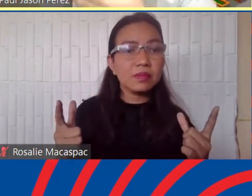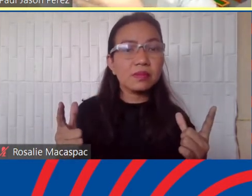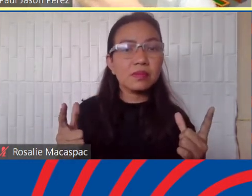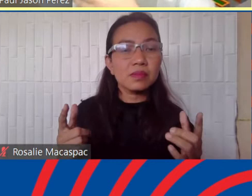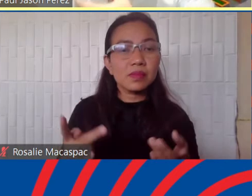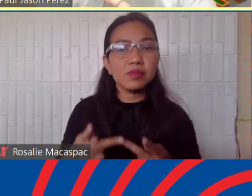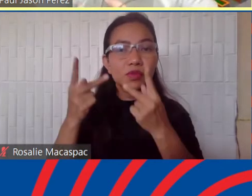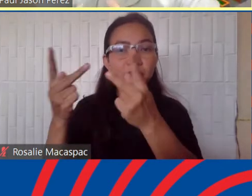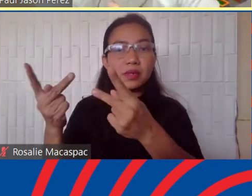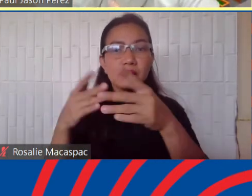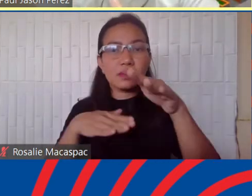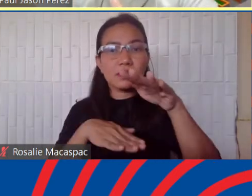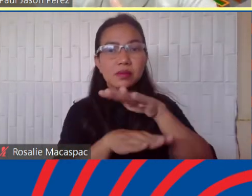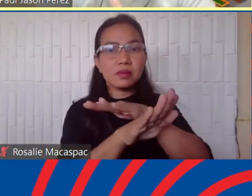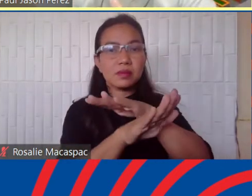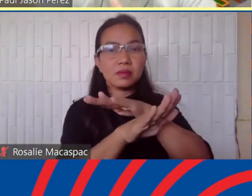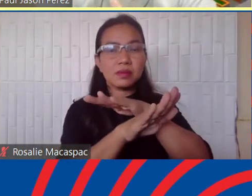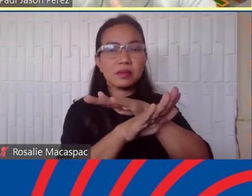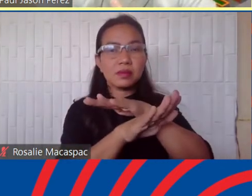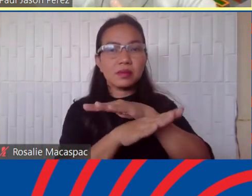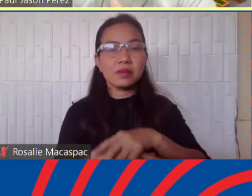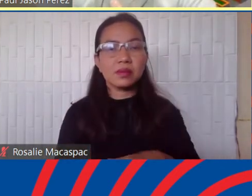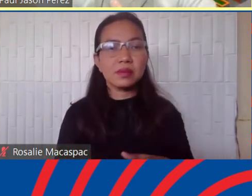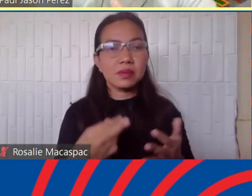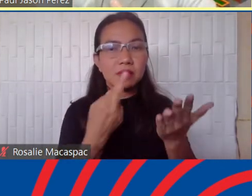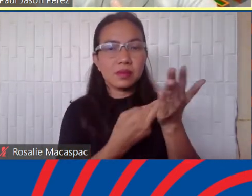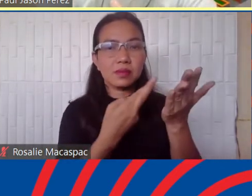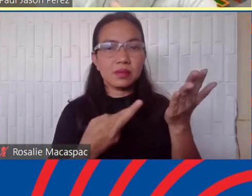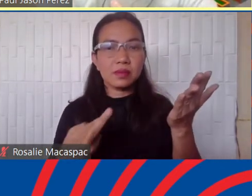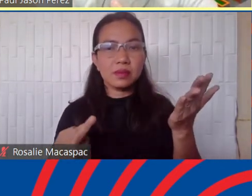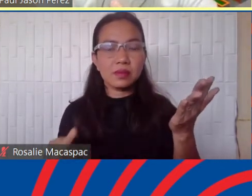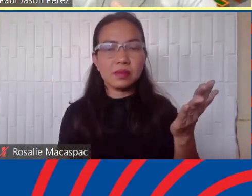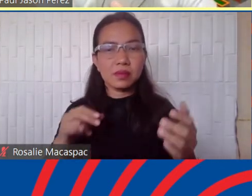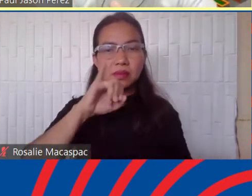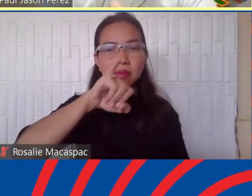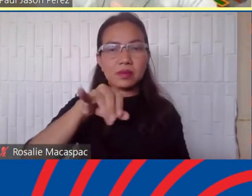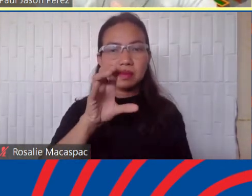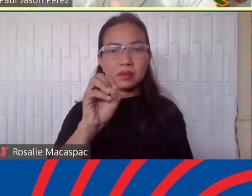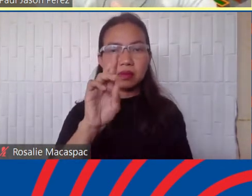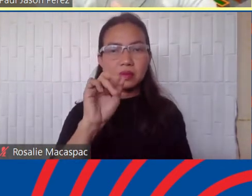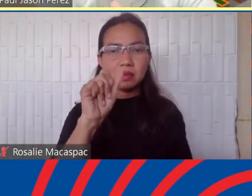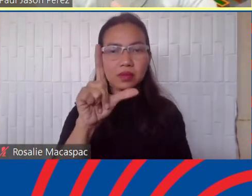access to resources, to journal articles, which is very